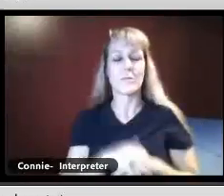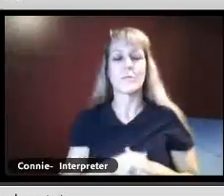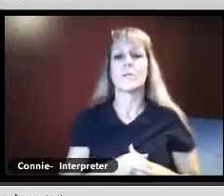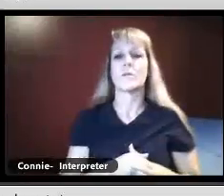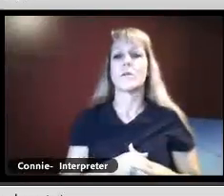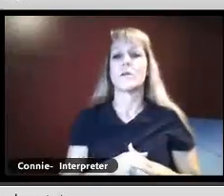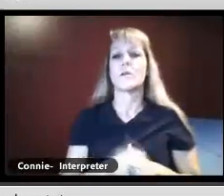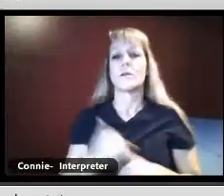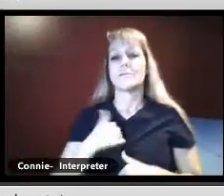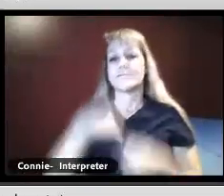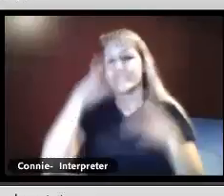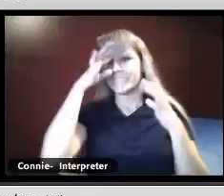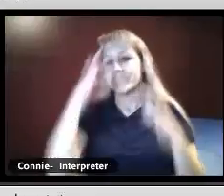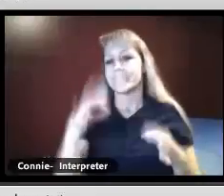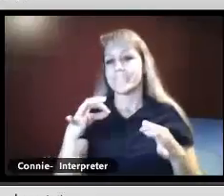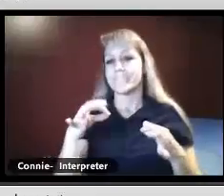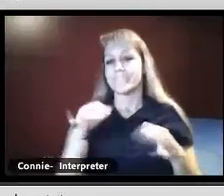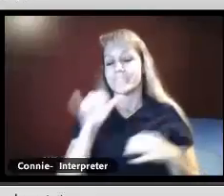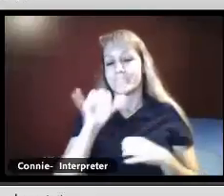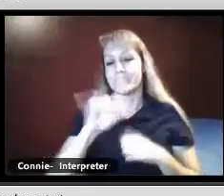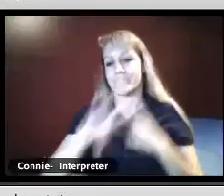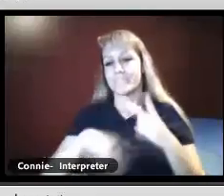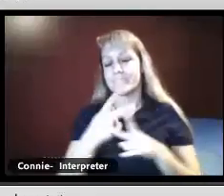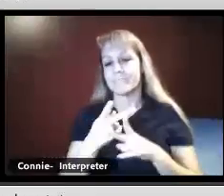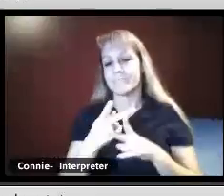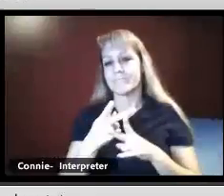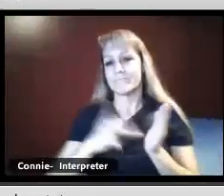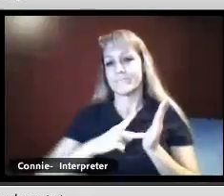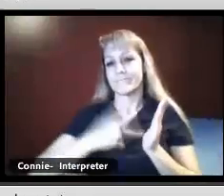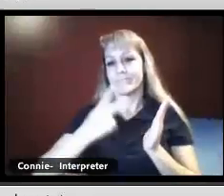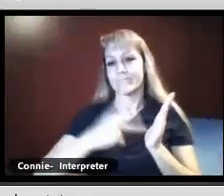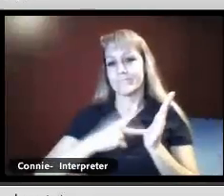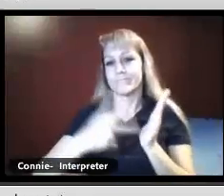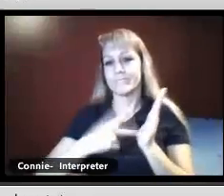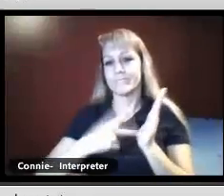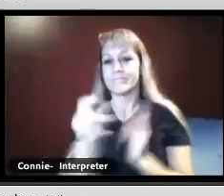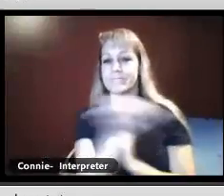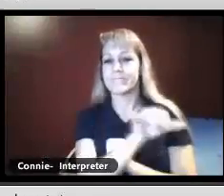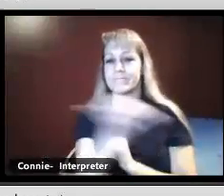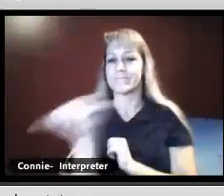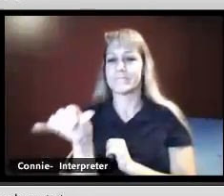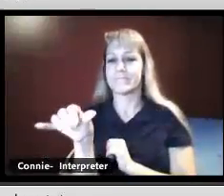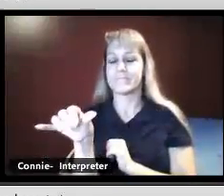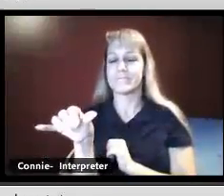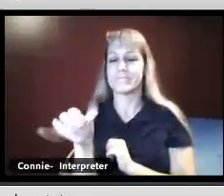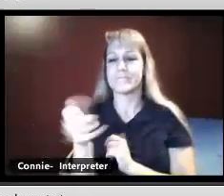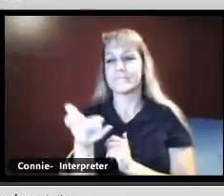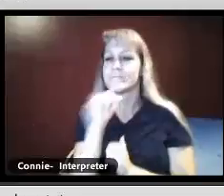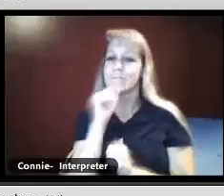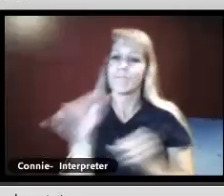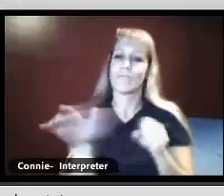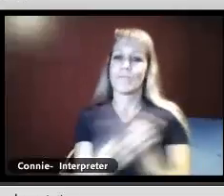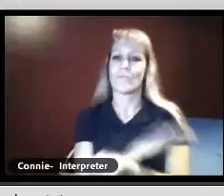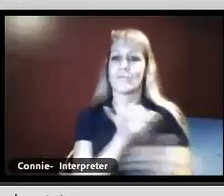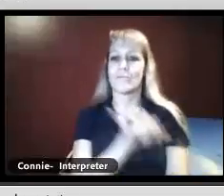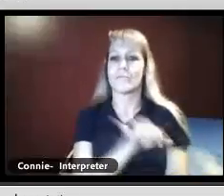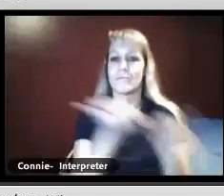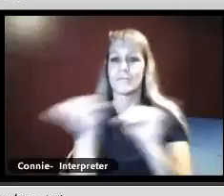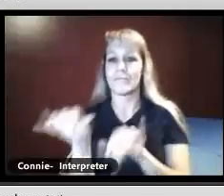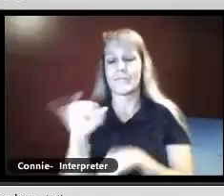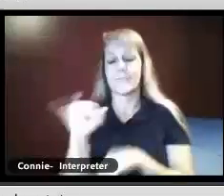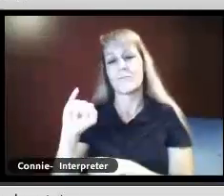to the conclusion that these kind of duplications or mirror sites, it's not actually not an entire mirror site on iTunes,